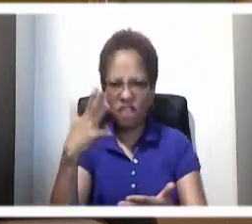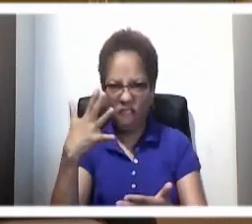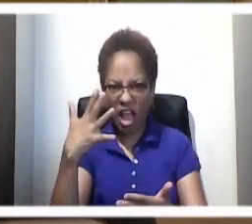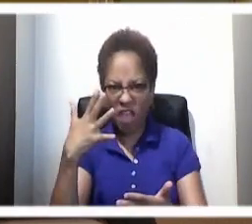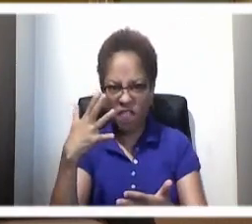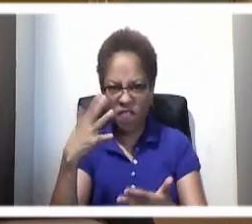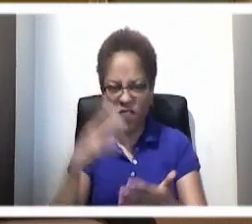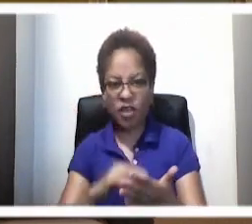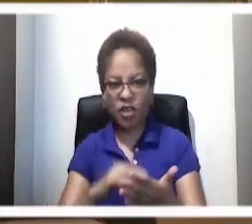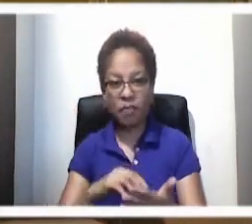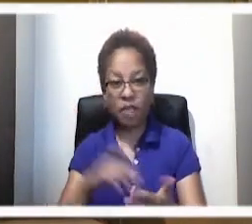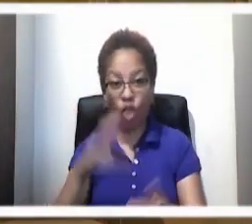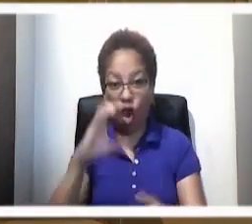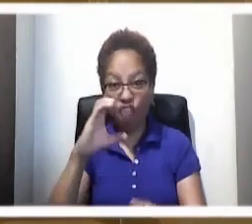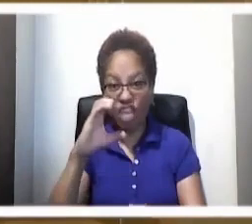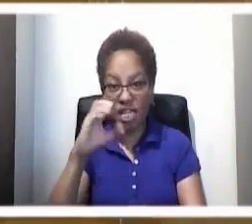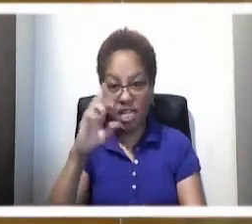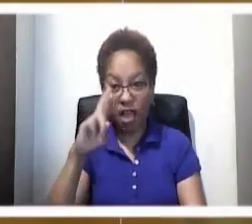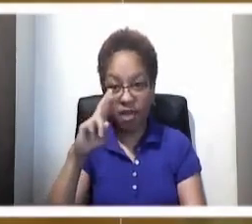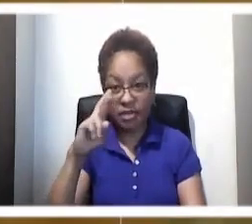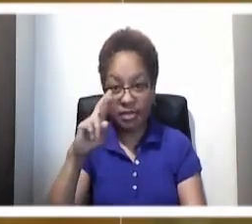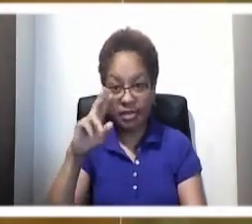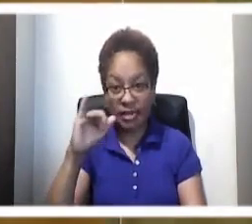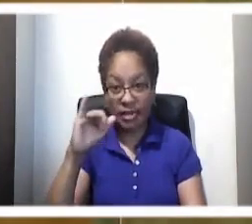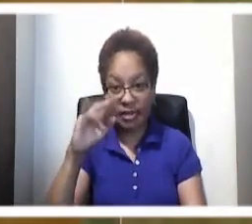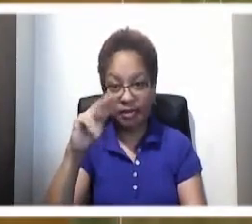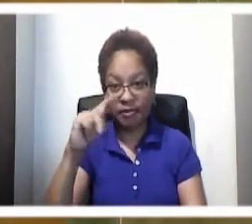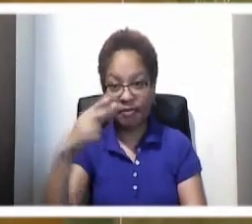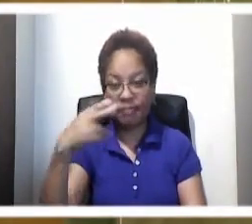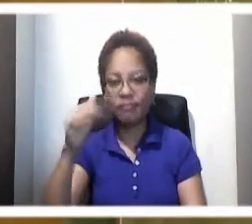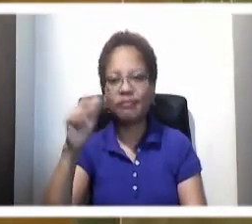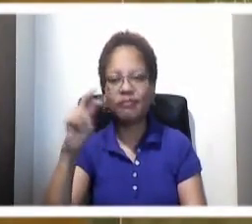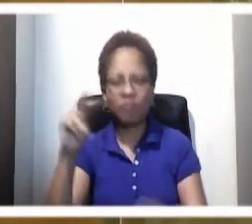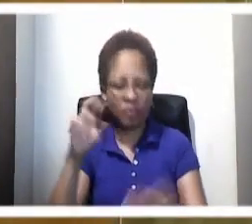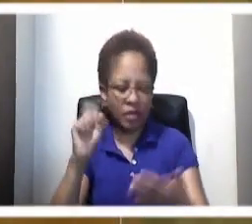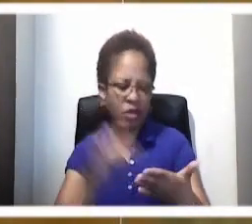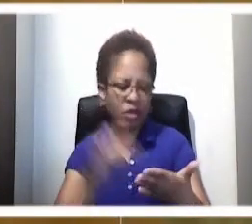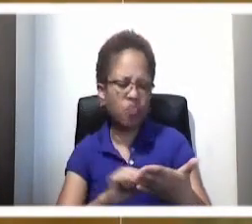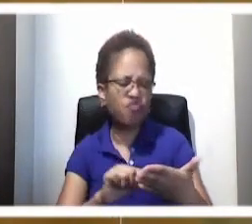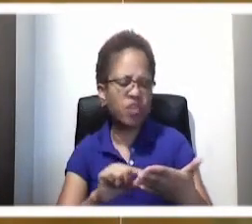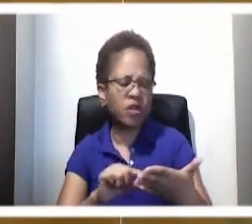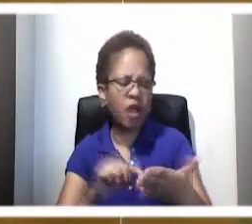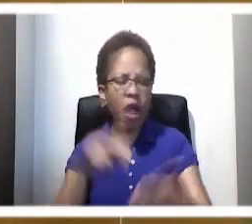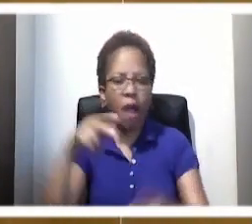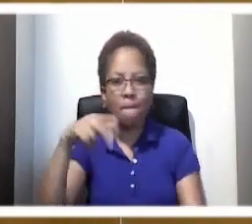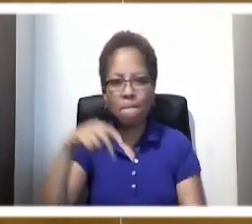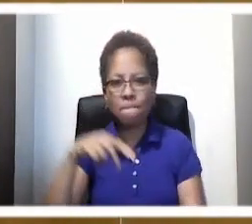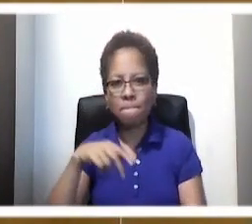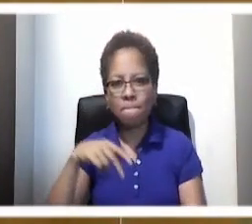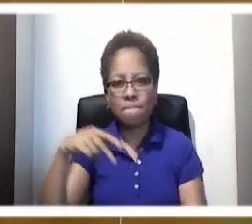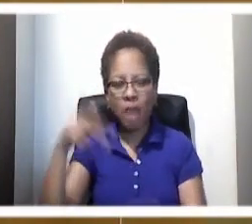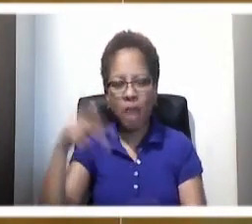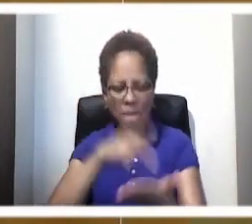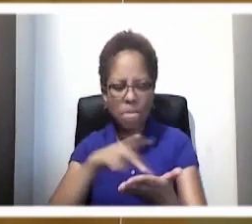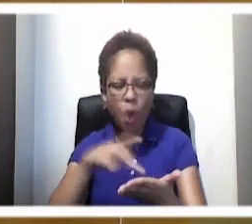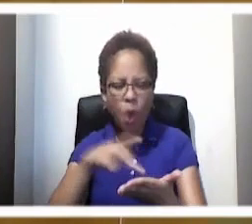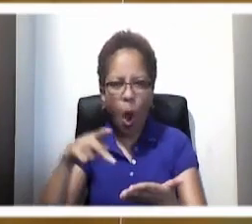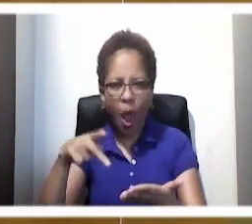very powerful verse that we often use. Paul says, "For we live